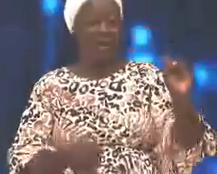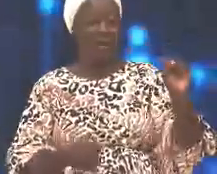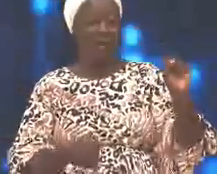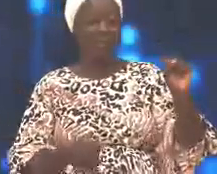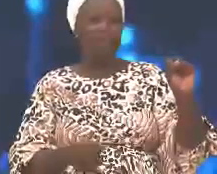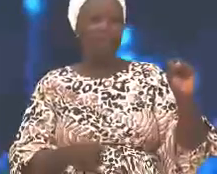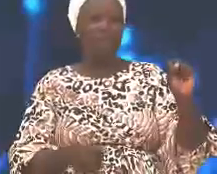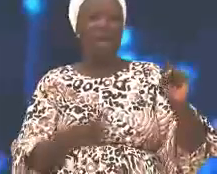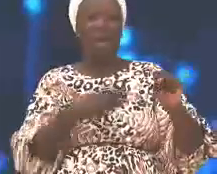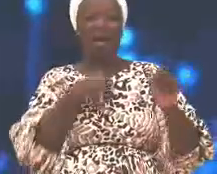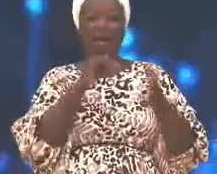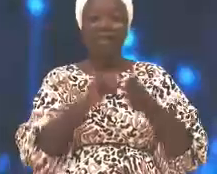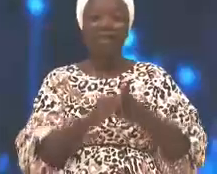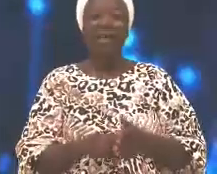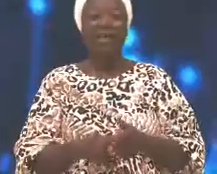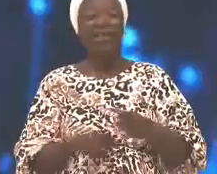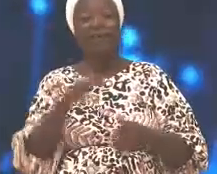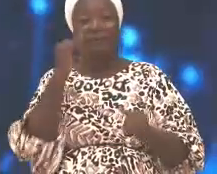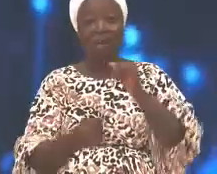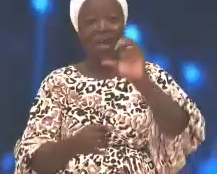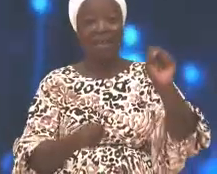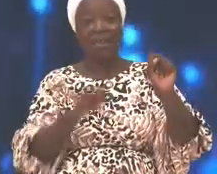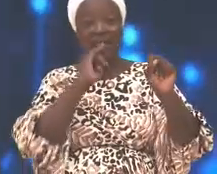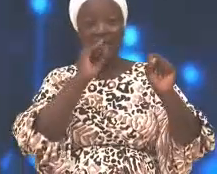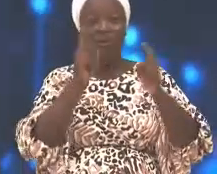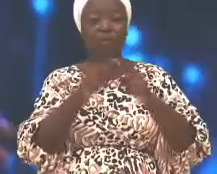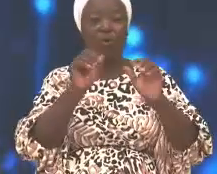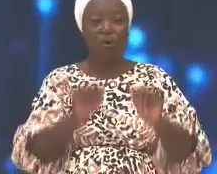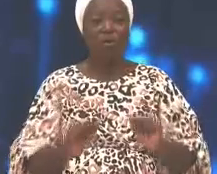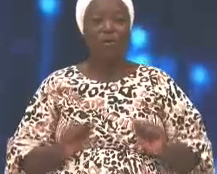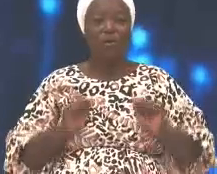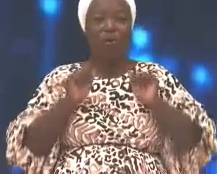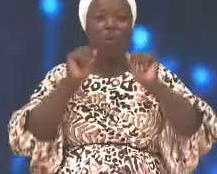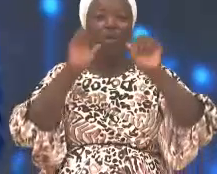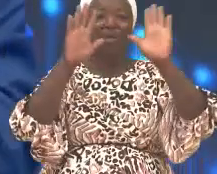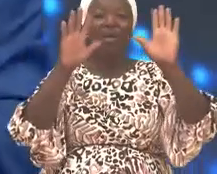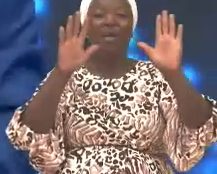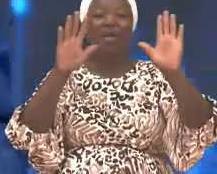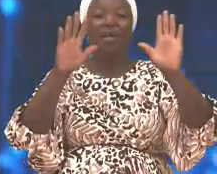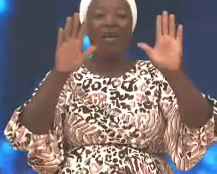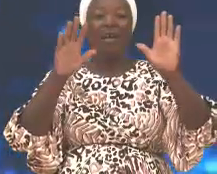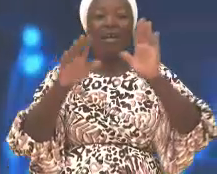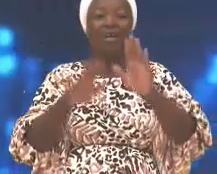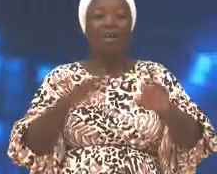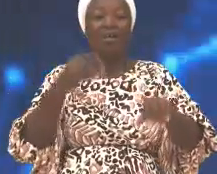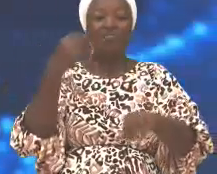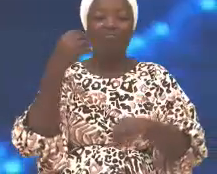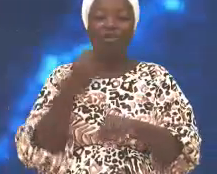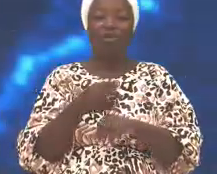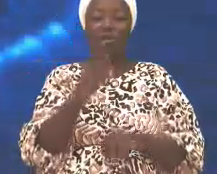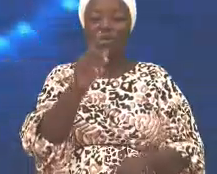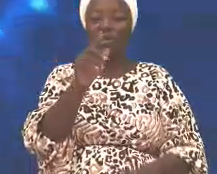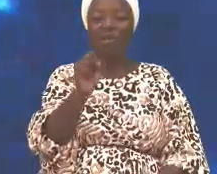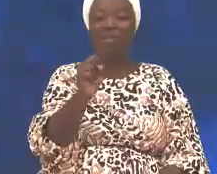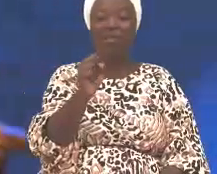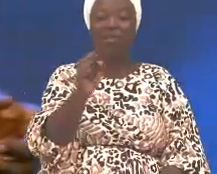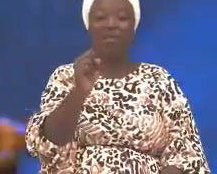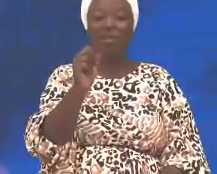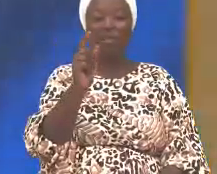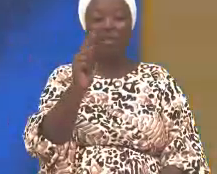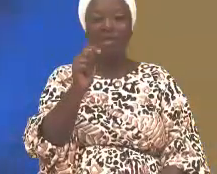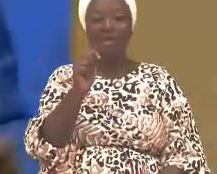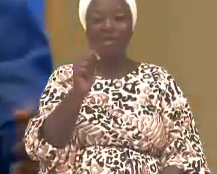final S is to surrender stony hearts to the Savior. Now, he is the one that can make